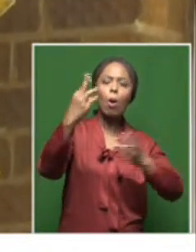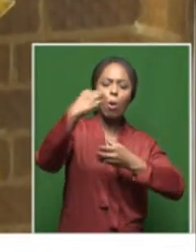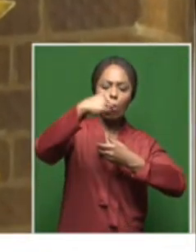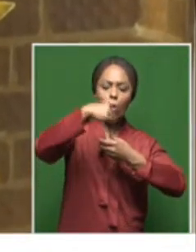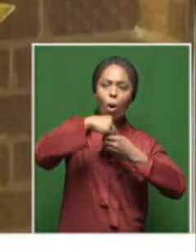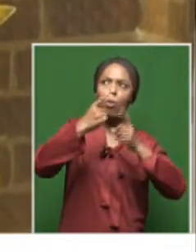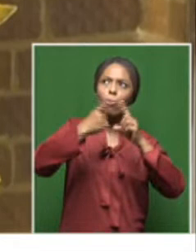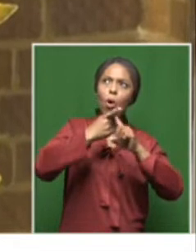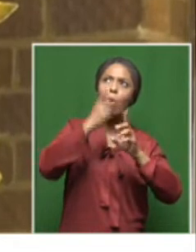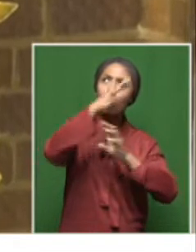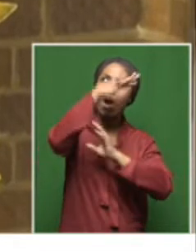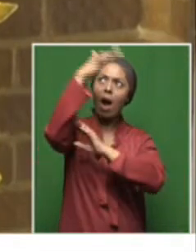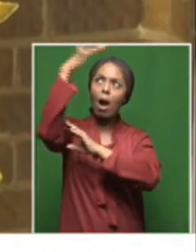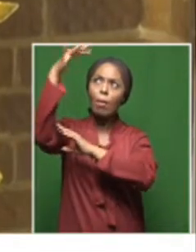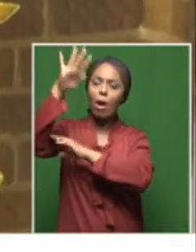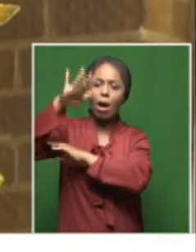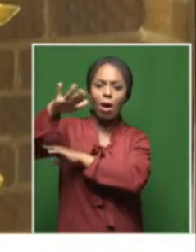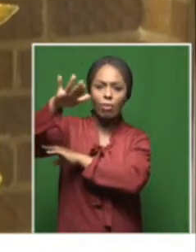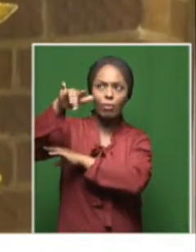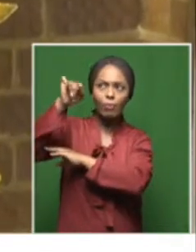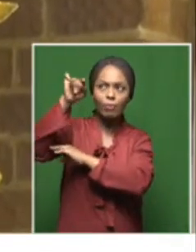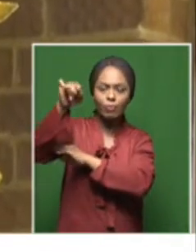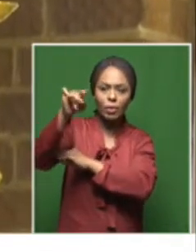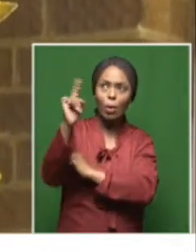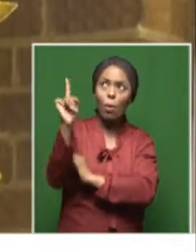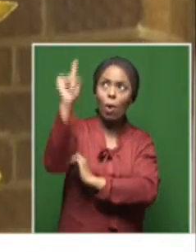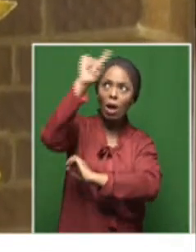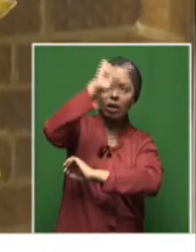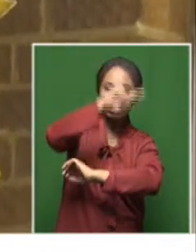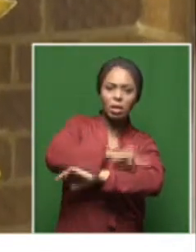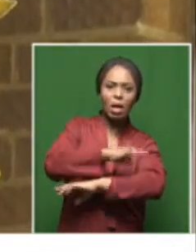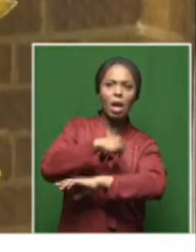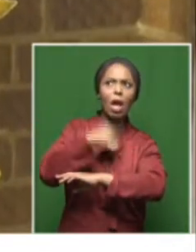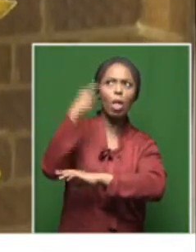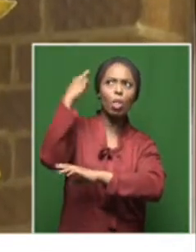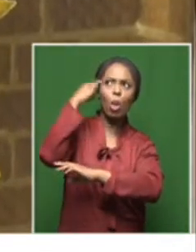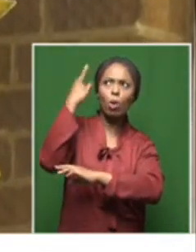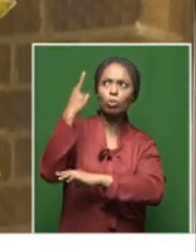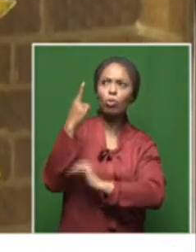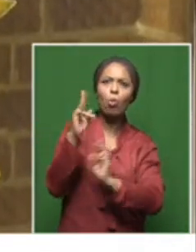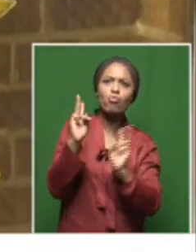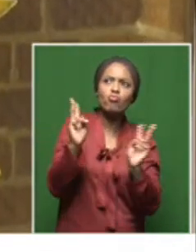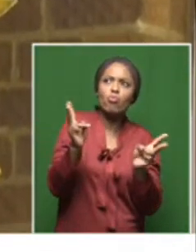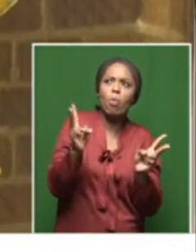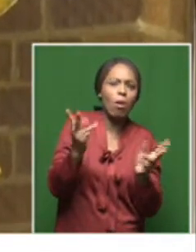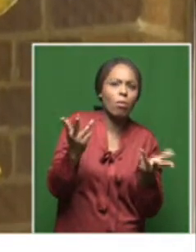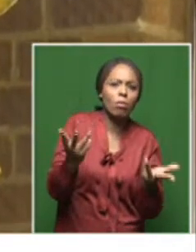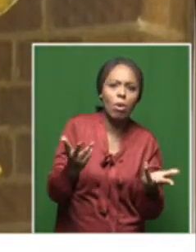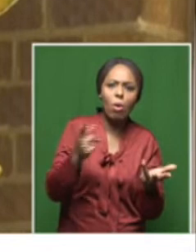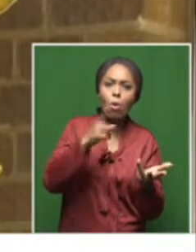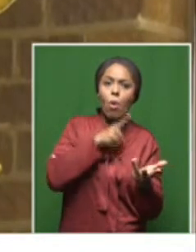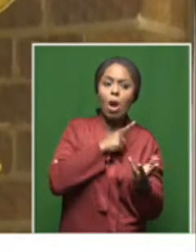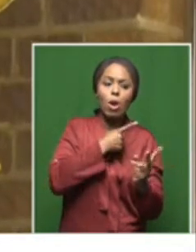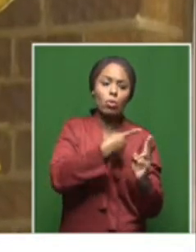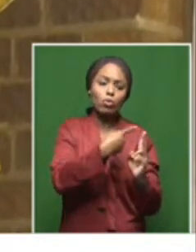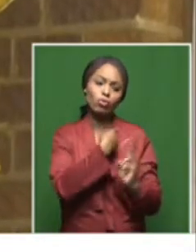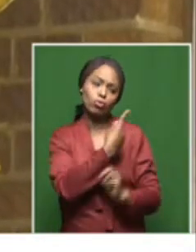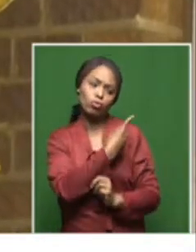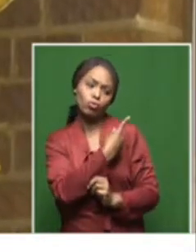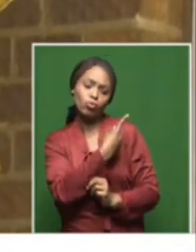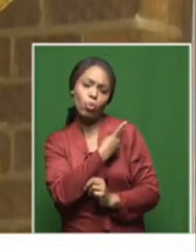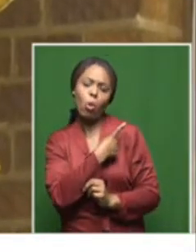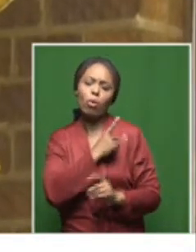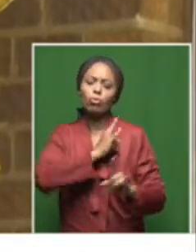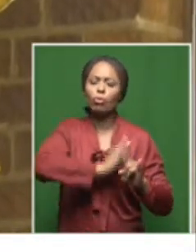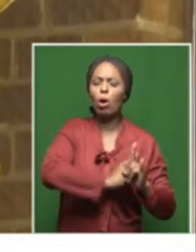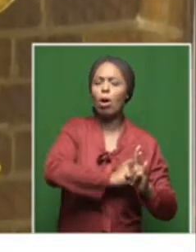Or how one day I thought was the most random of all, after a long conversation,